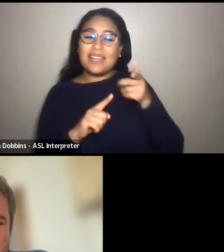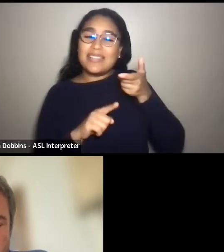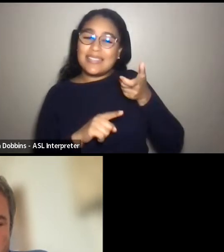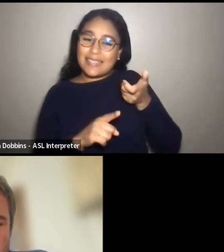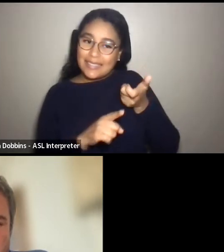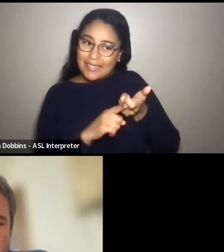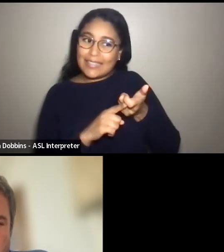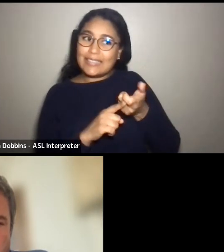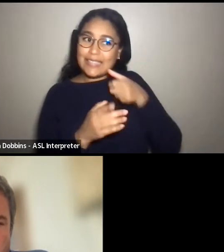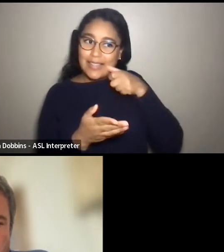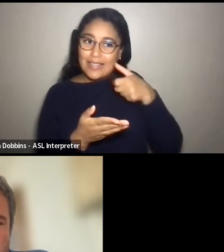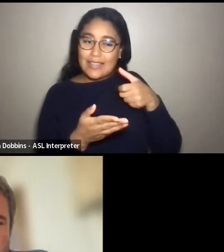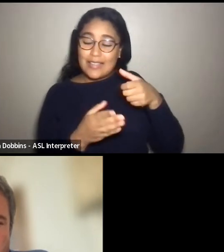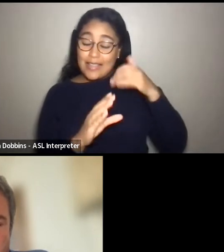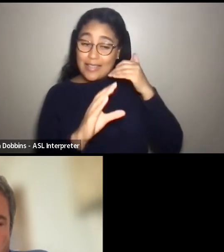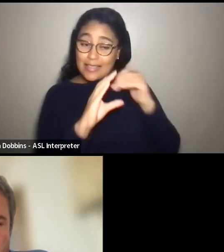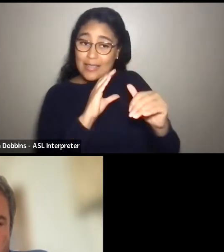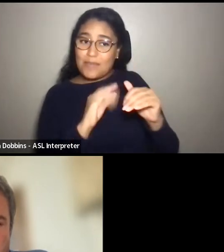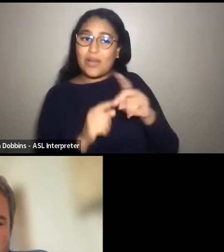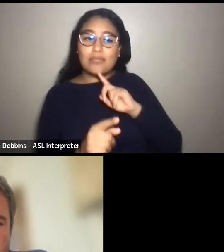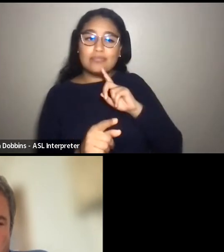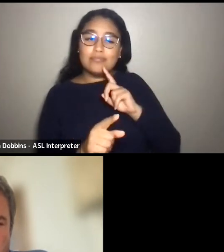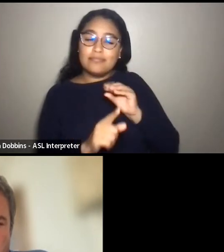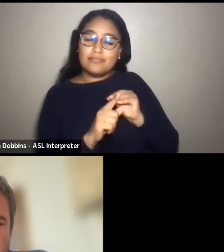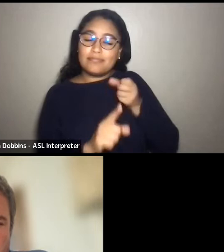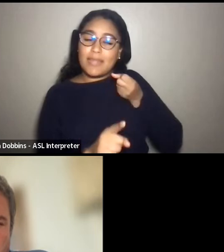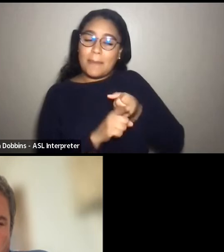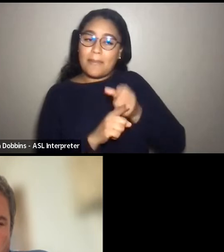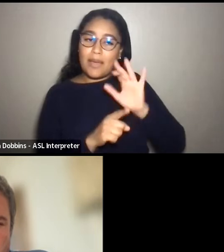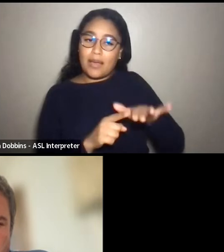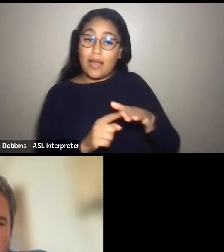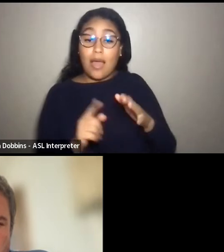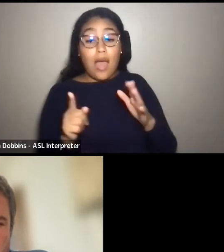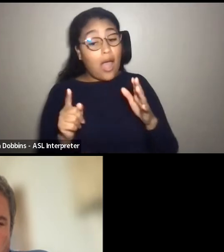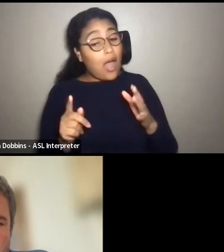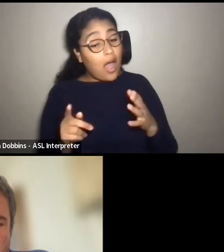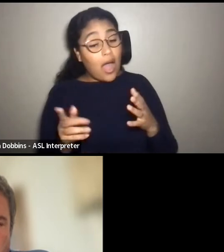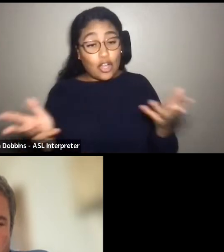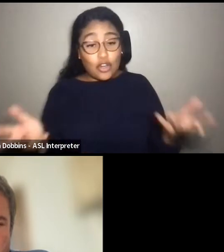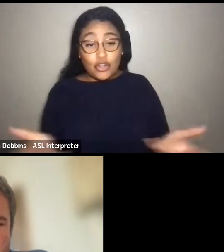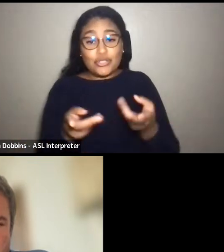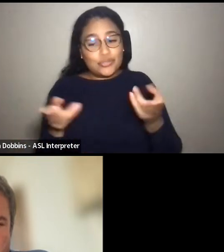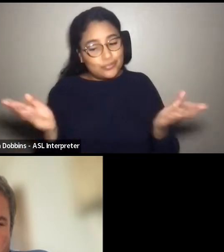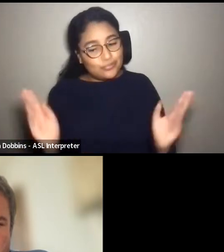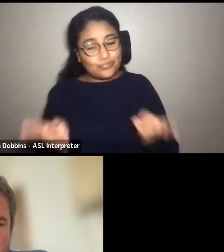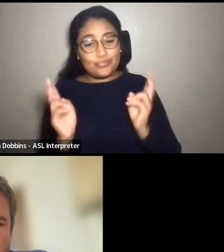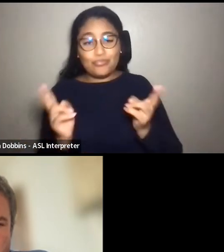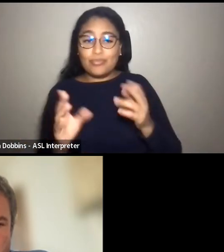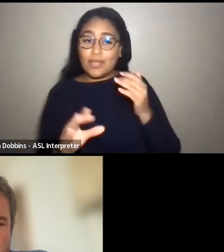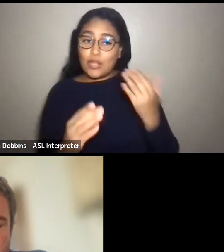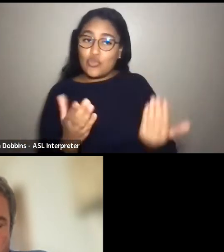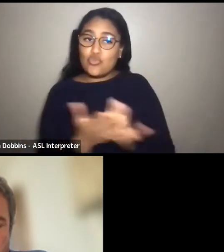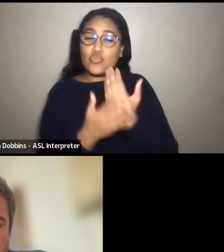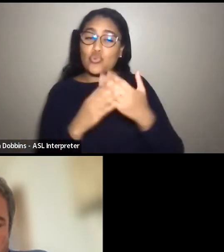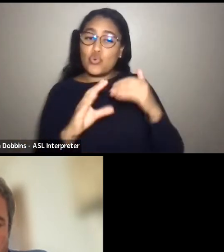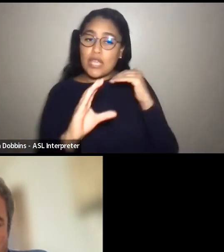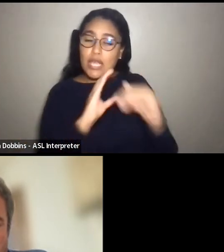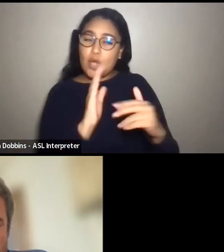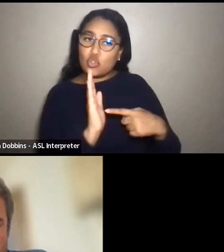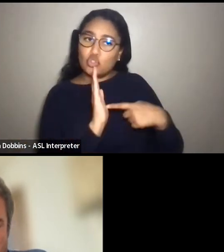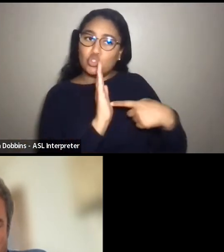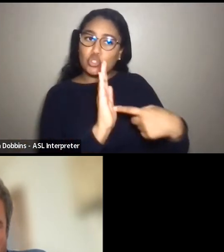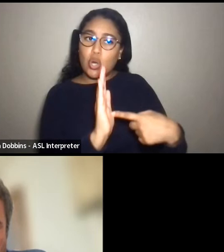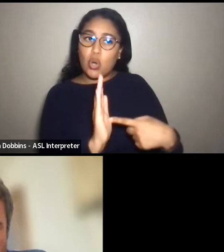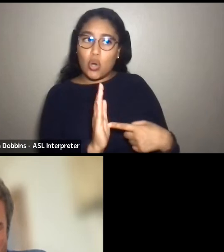that impact. I would encourage him to issue another statement promptly, expressly condemning the attacks on Israel, which will show